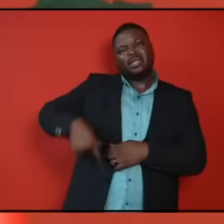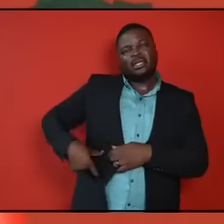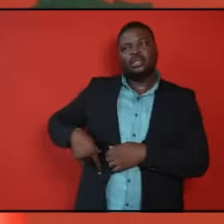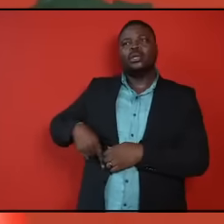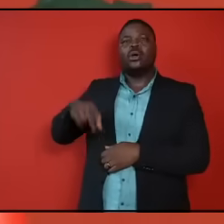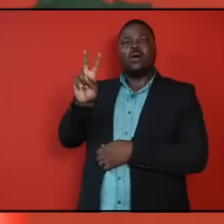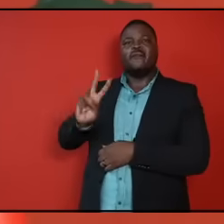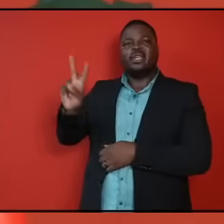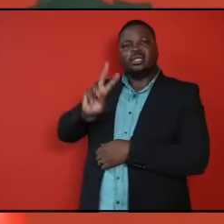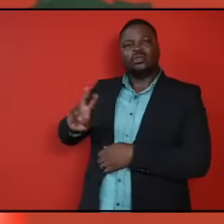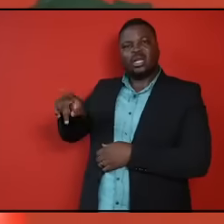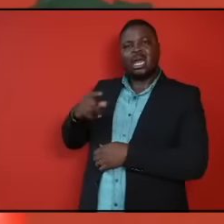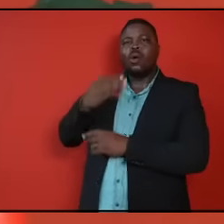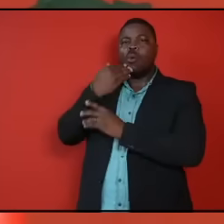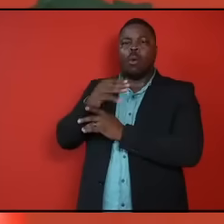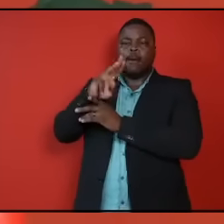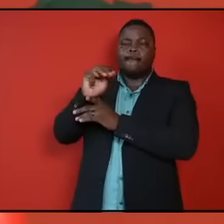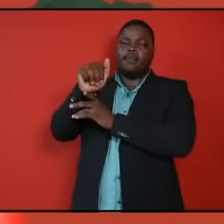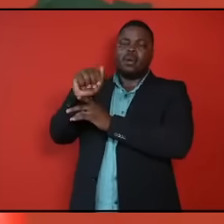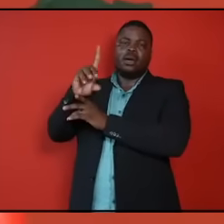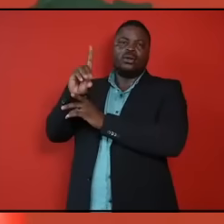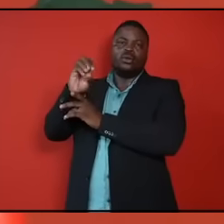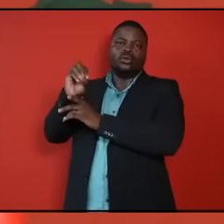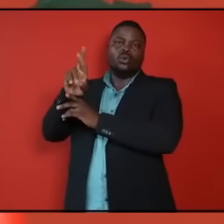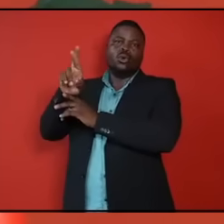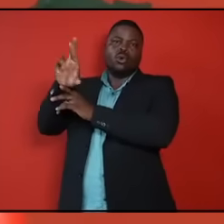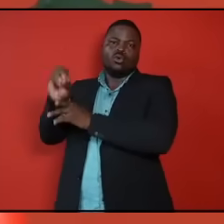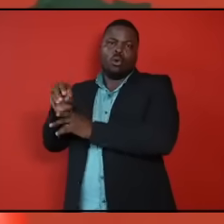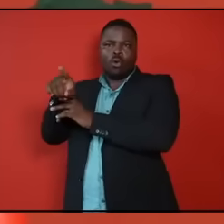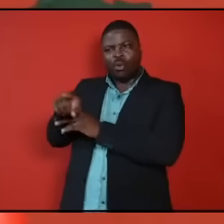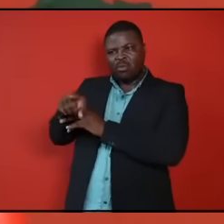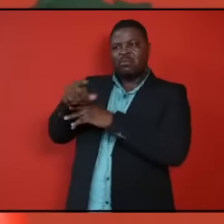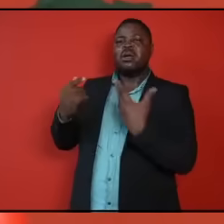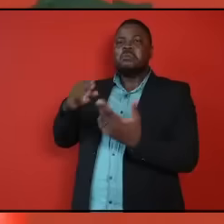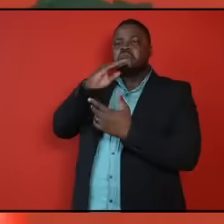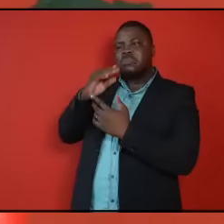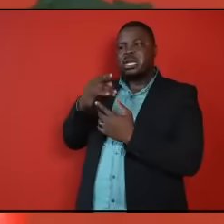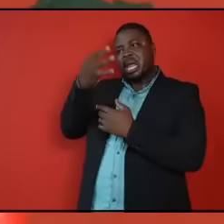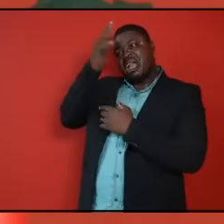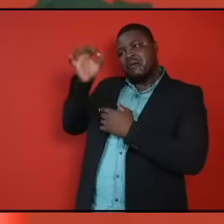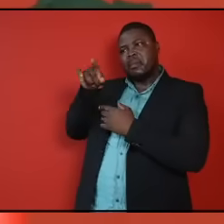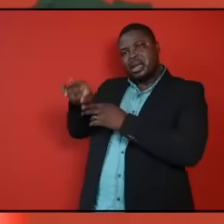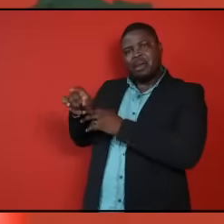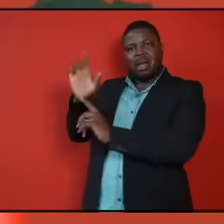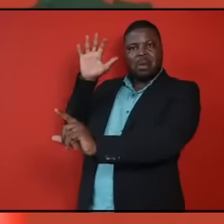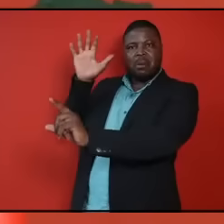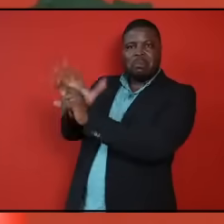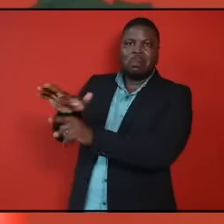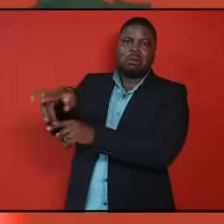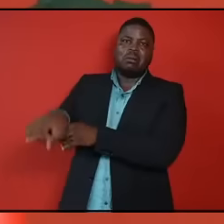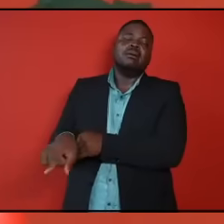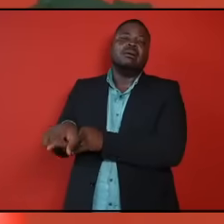measures that punish nations for asserting their sovereignty. We must not neglect to